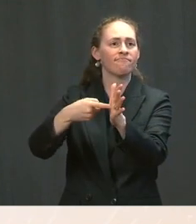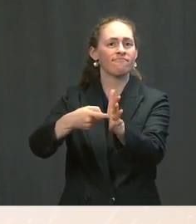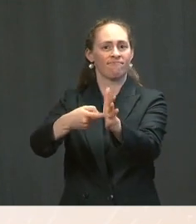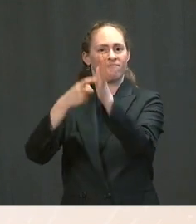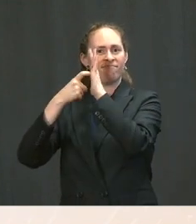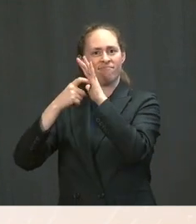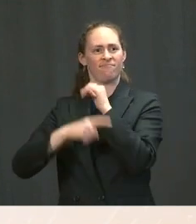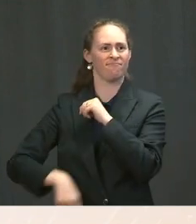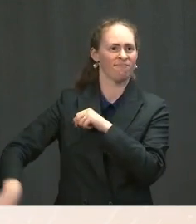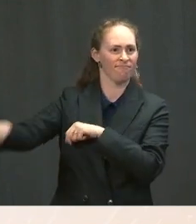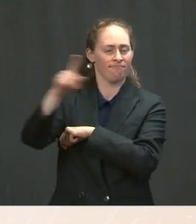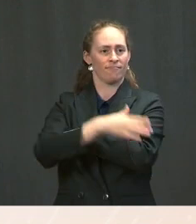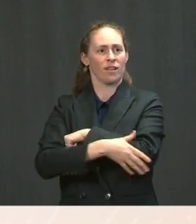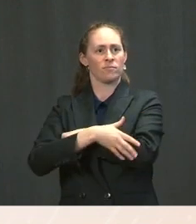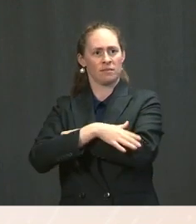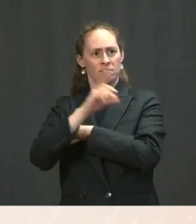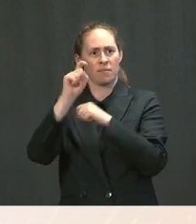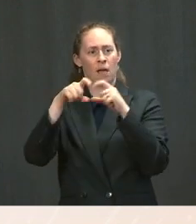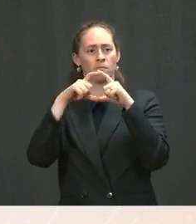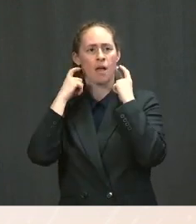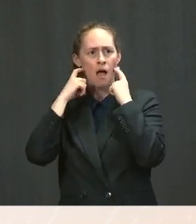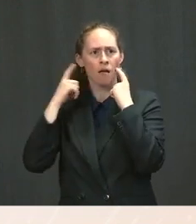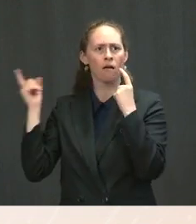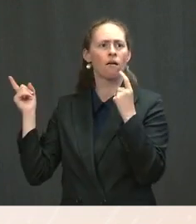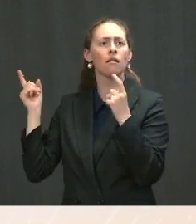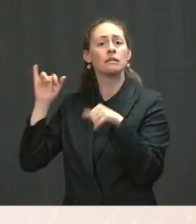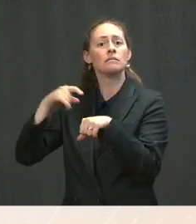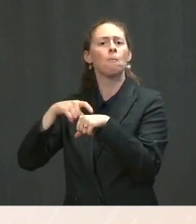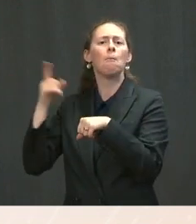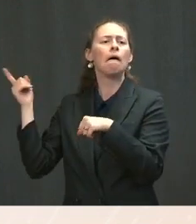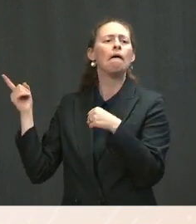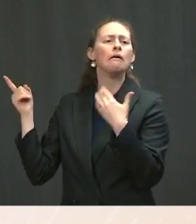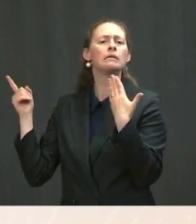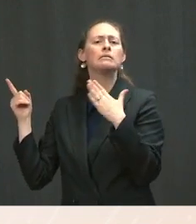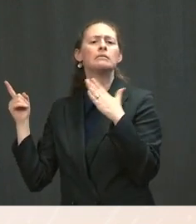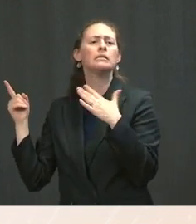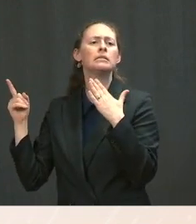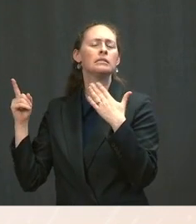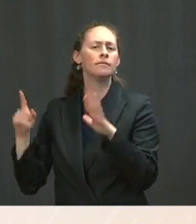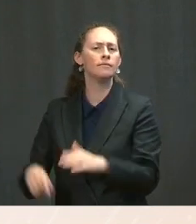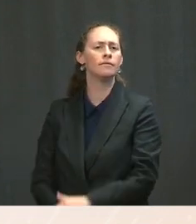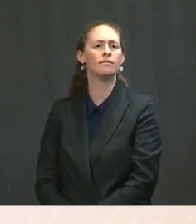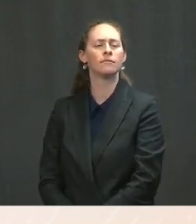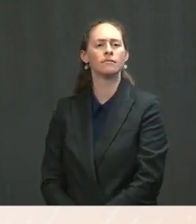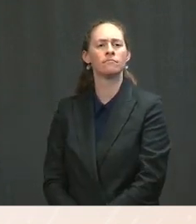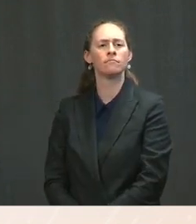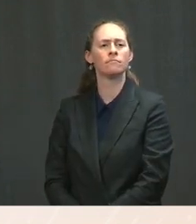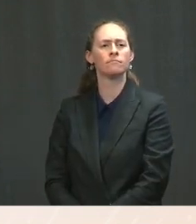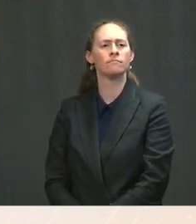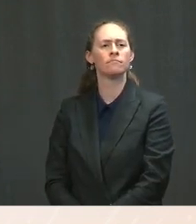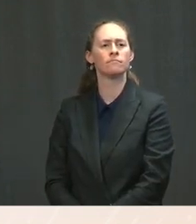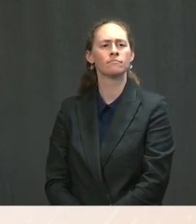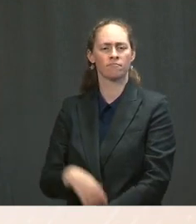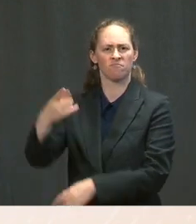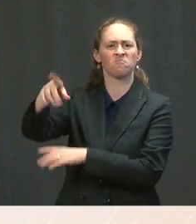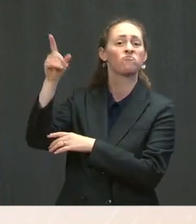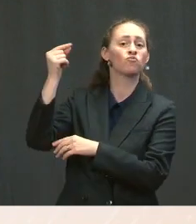Does that mean he has asked the Justice Department to see if it's legal to make everybody get a